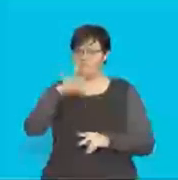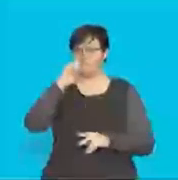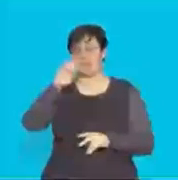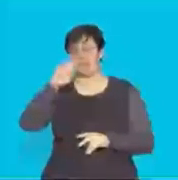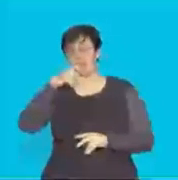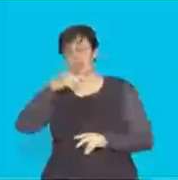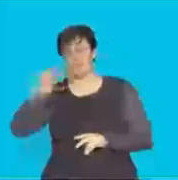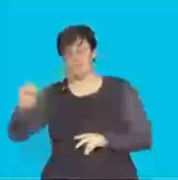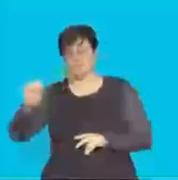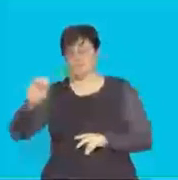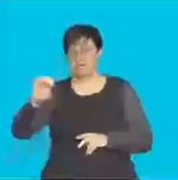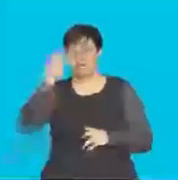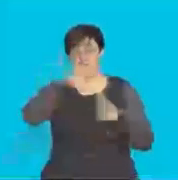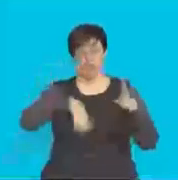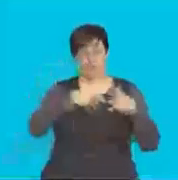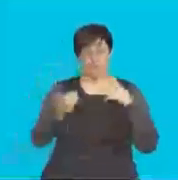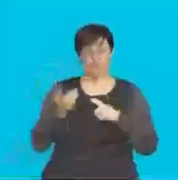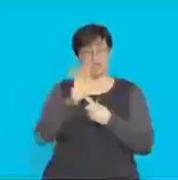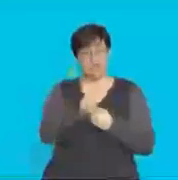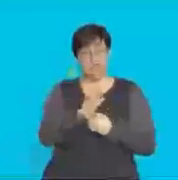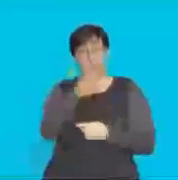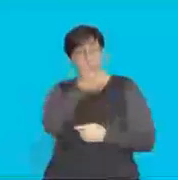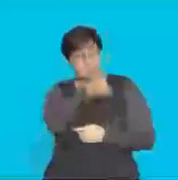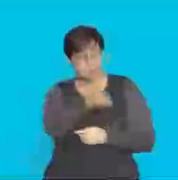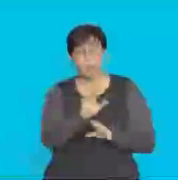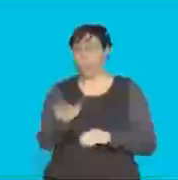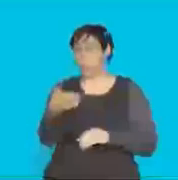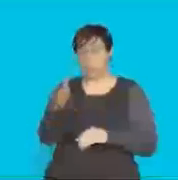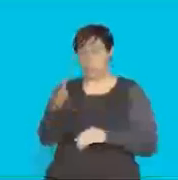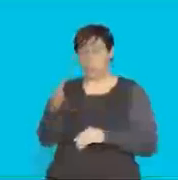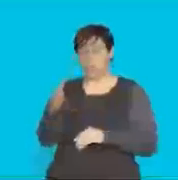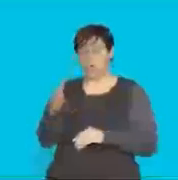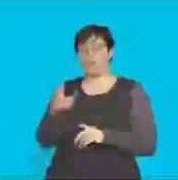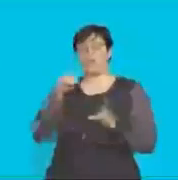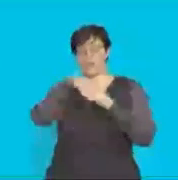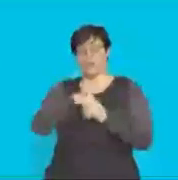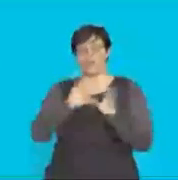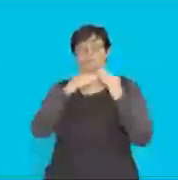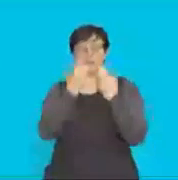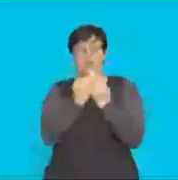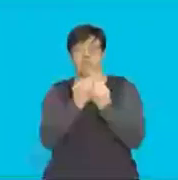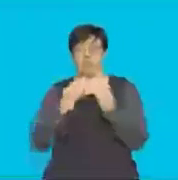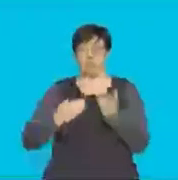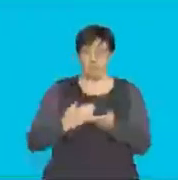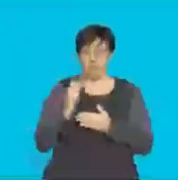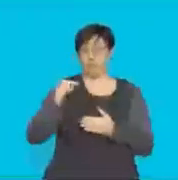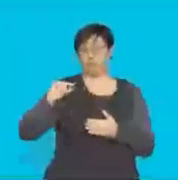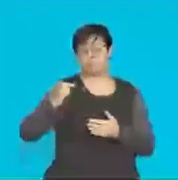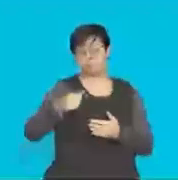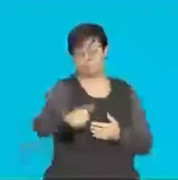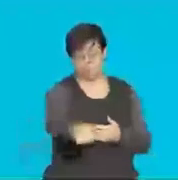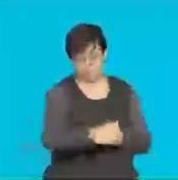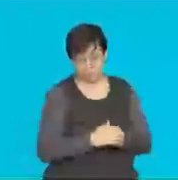I mentioned, is a chart that shows the presence or absence of a trait within a family across